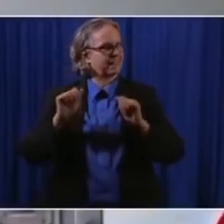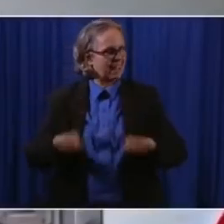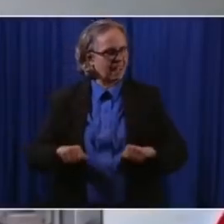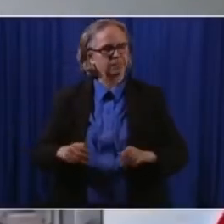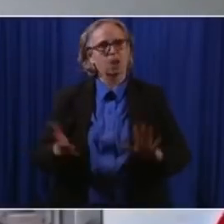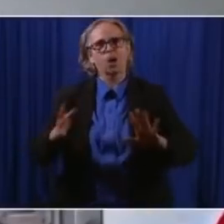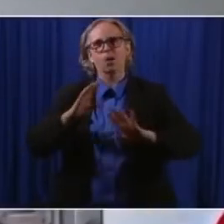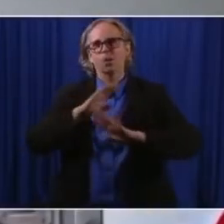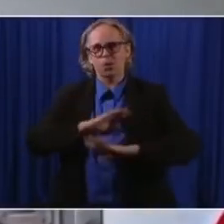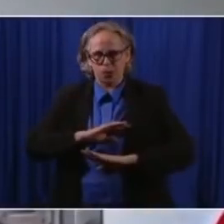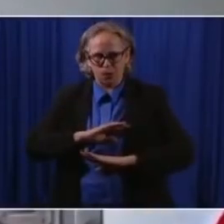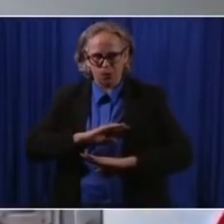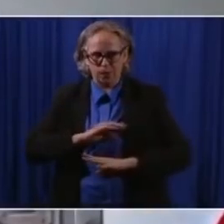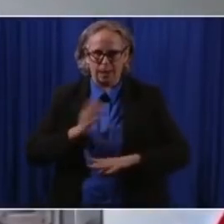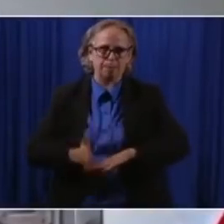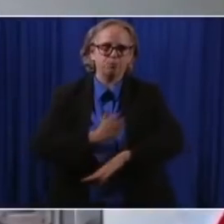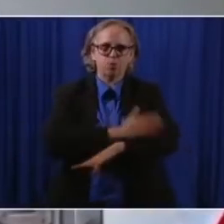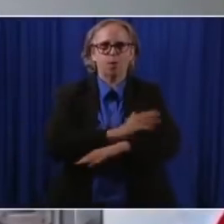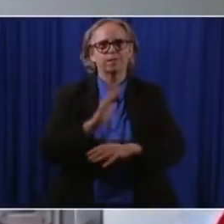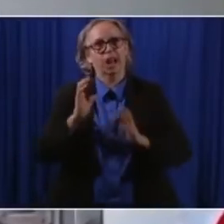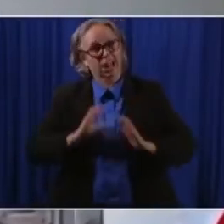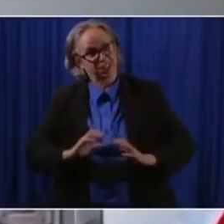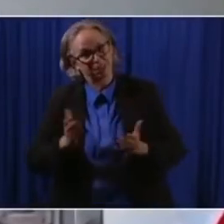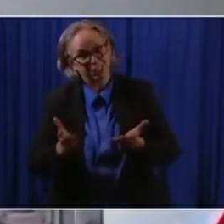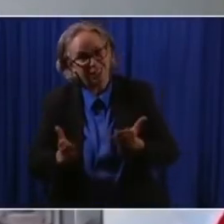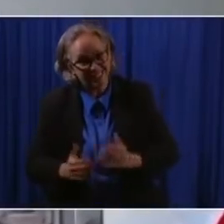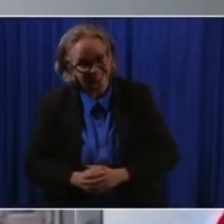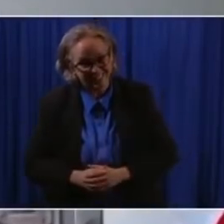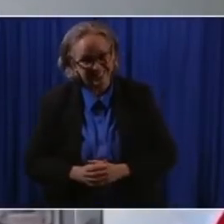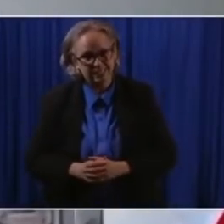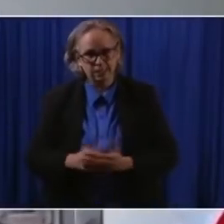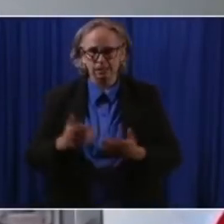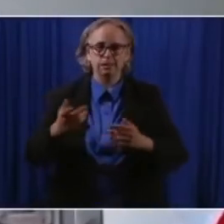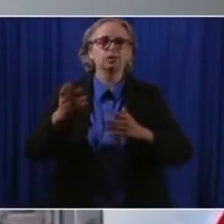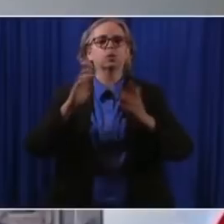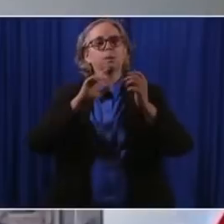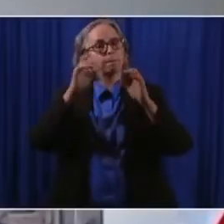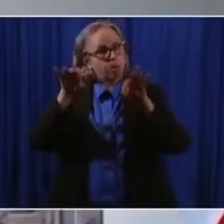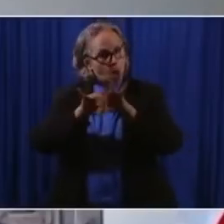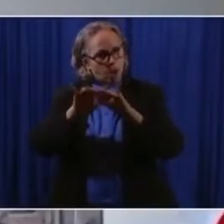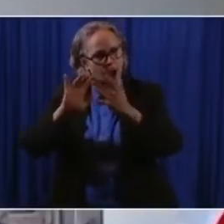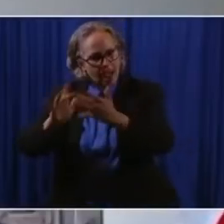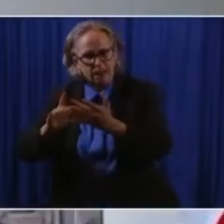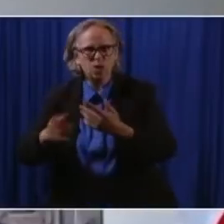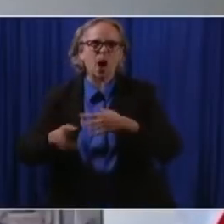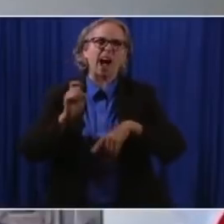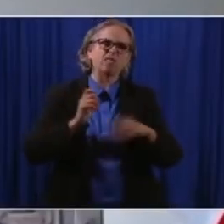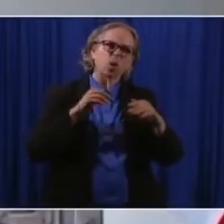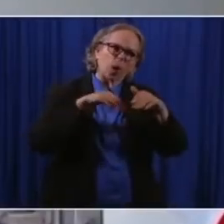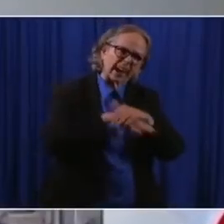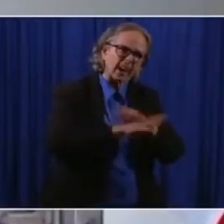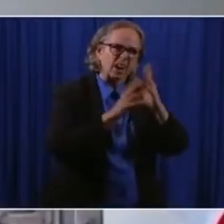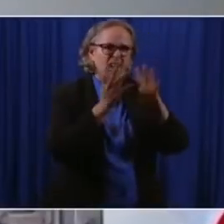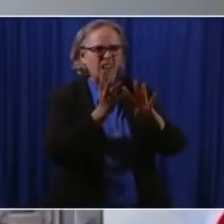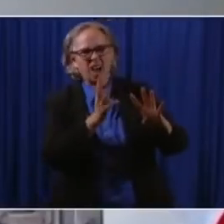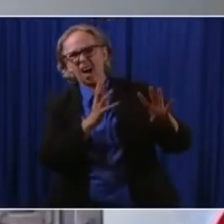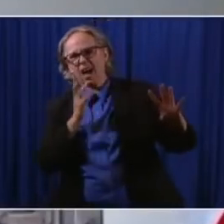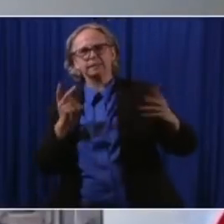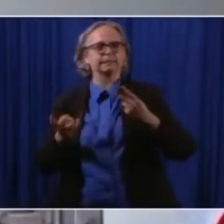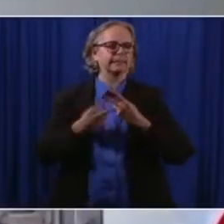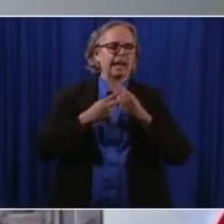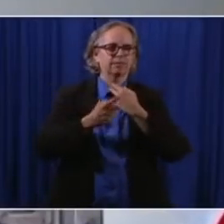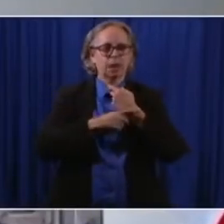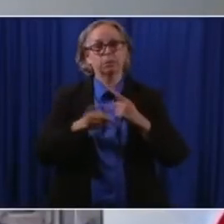customer service, to use our tools to save people time and money. And this is a new service